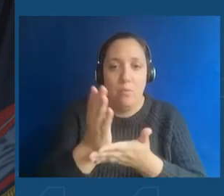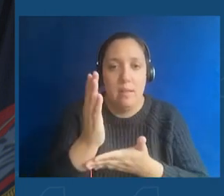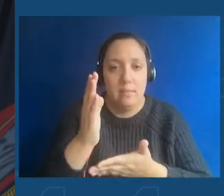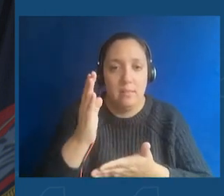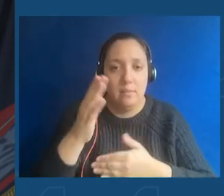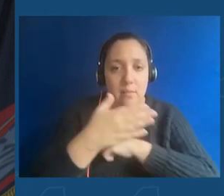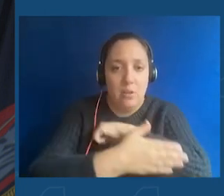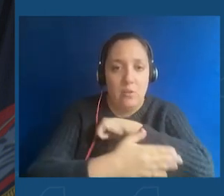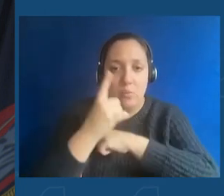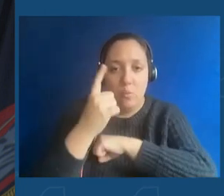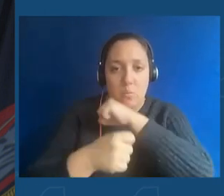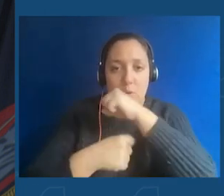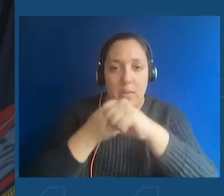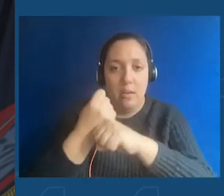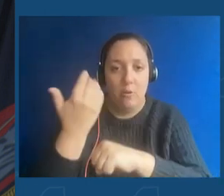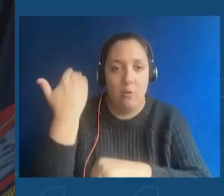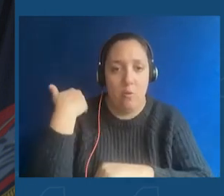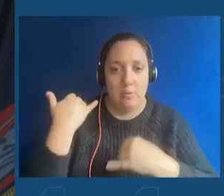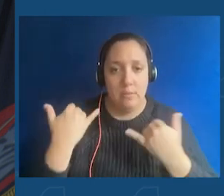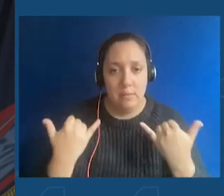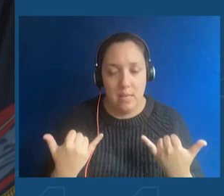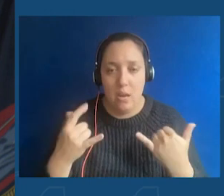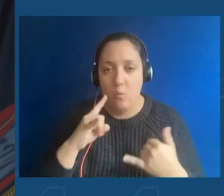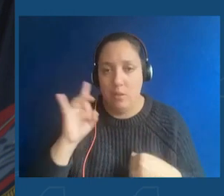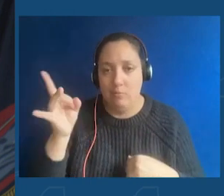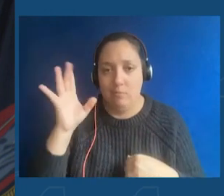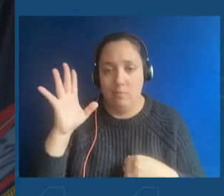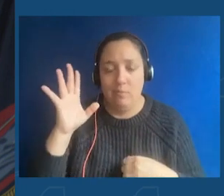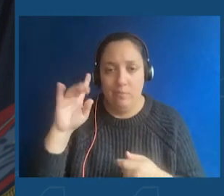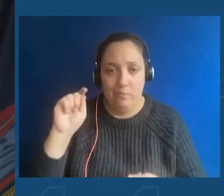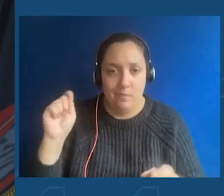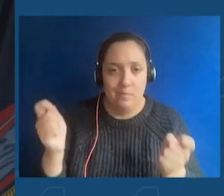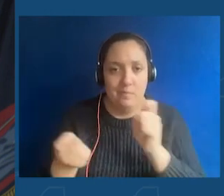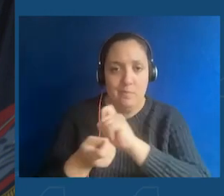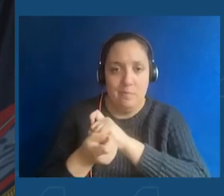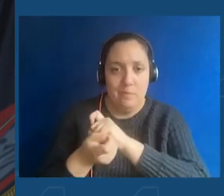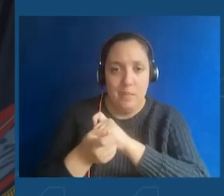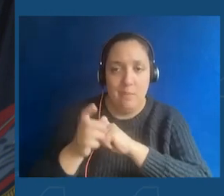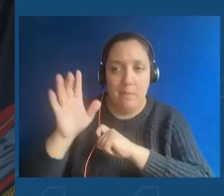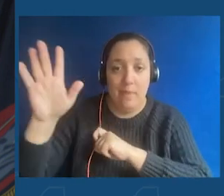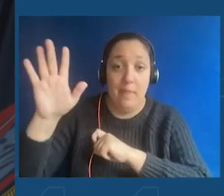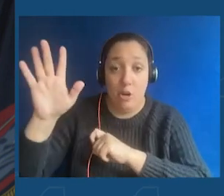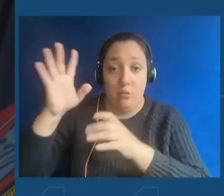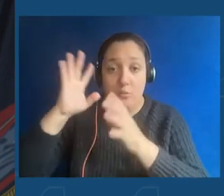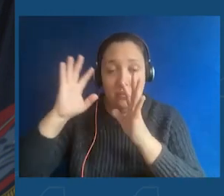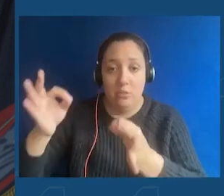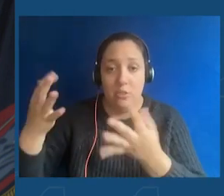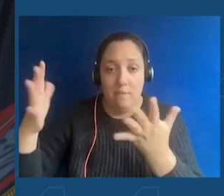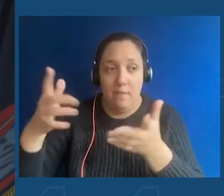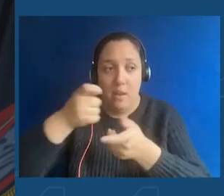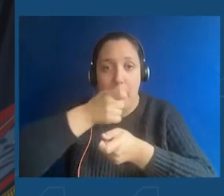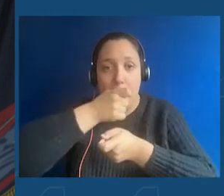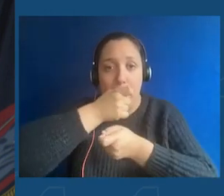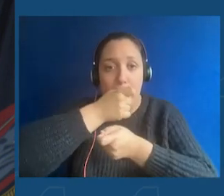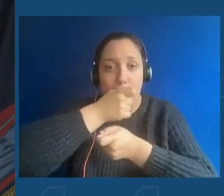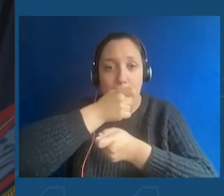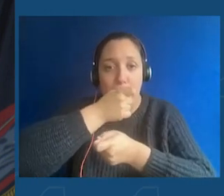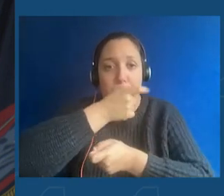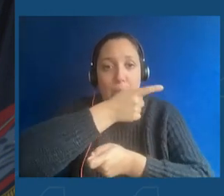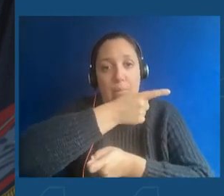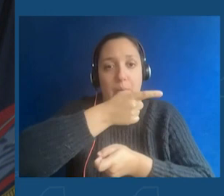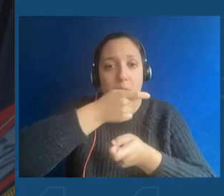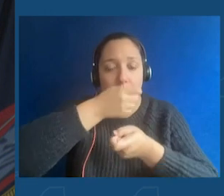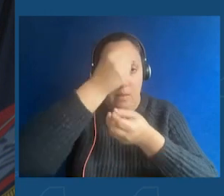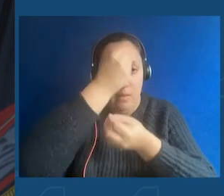ago today, it was an unthinkable turning point when the Dobbs decision was actually leaked. And there was